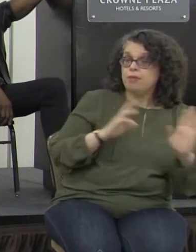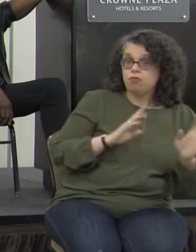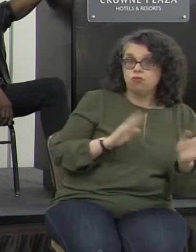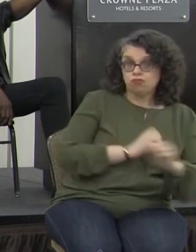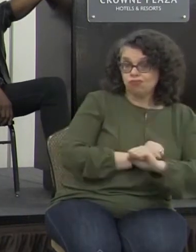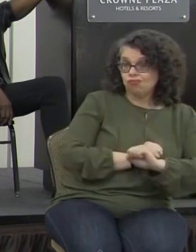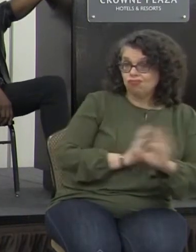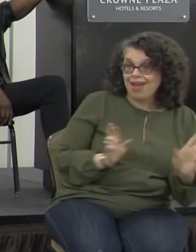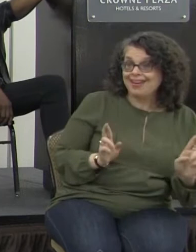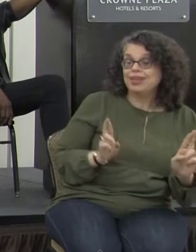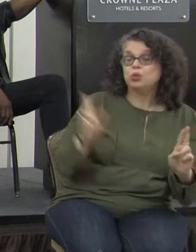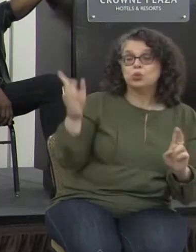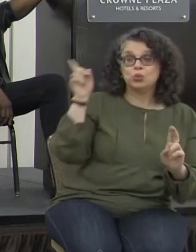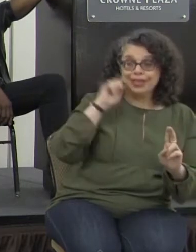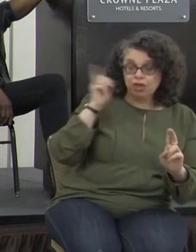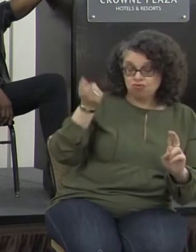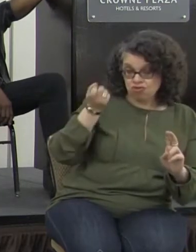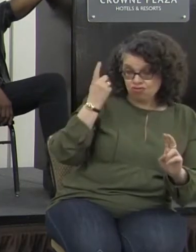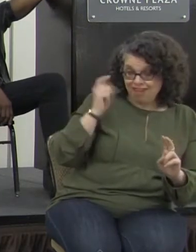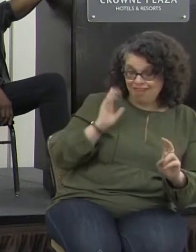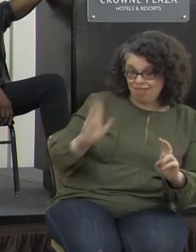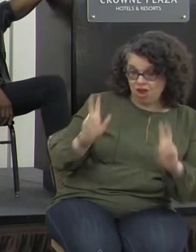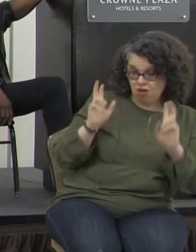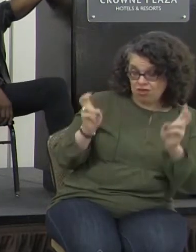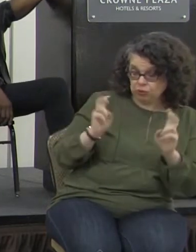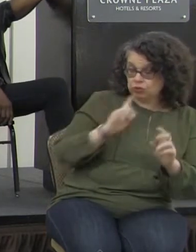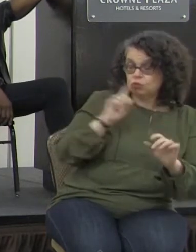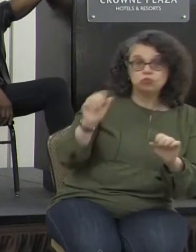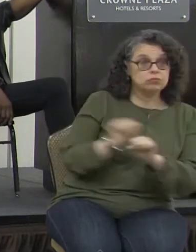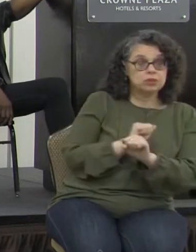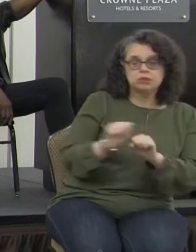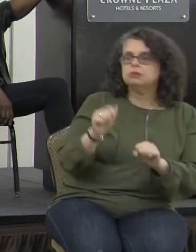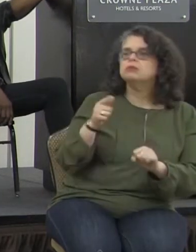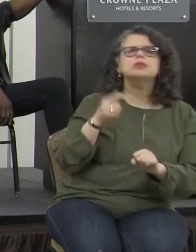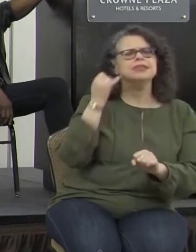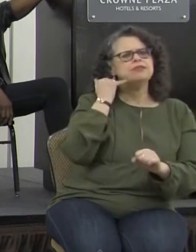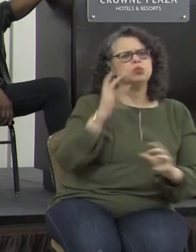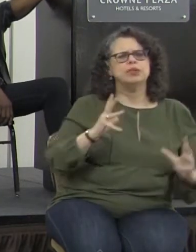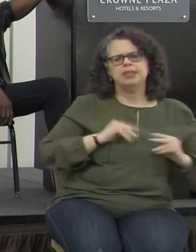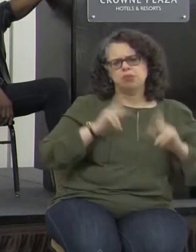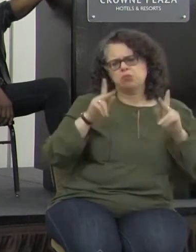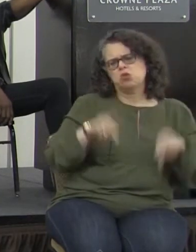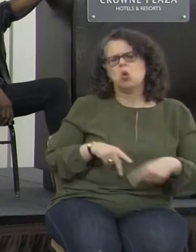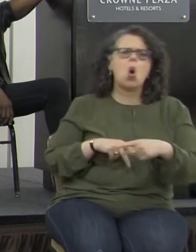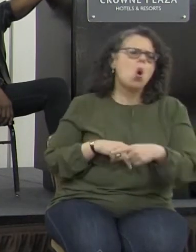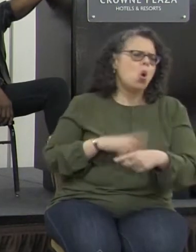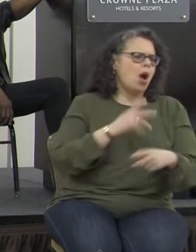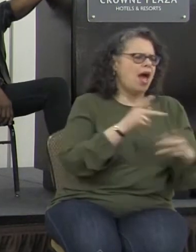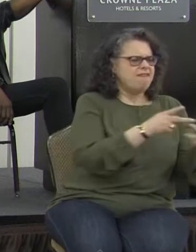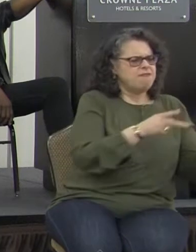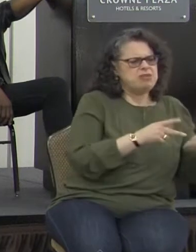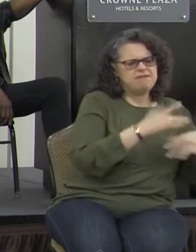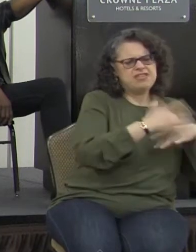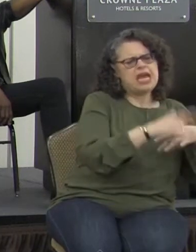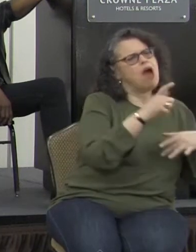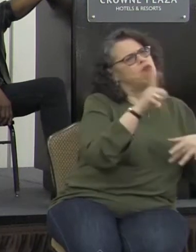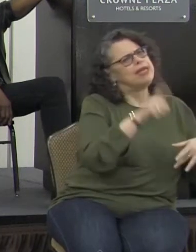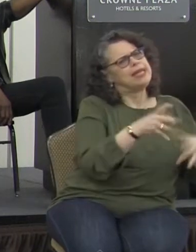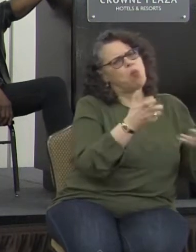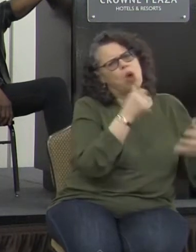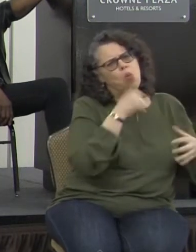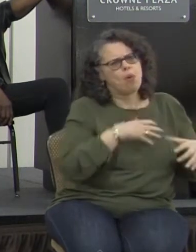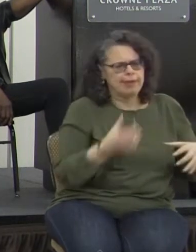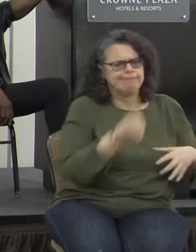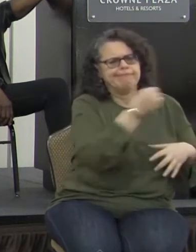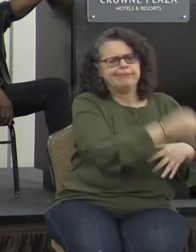understand that their issues are legitimate. Because if you are just accepting a person because you have a spot to fill for a woman and a spot